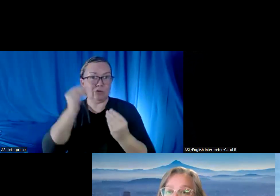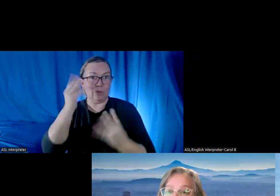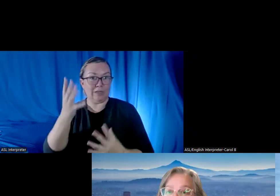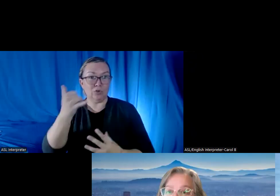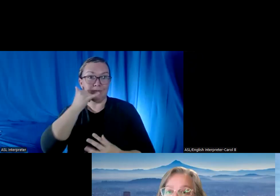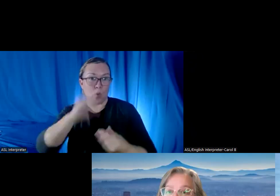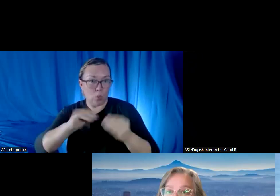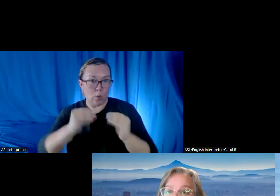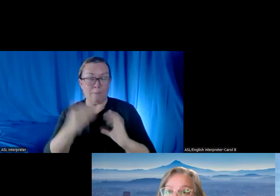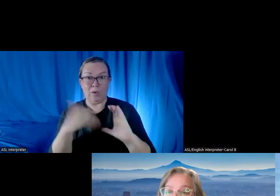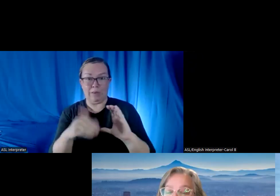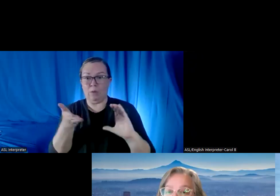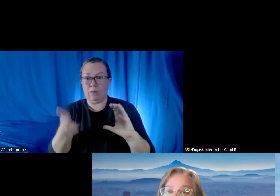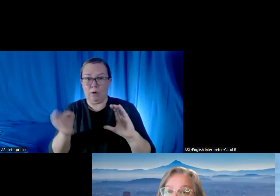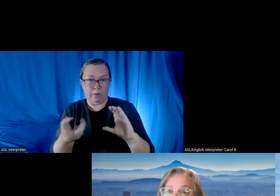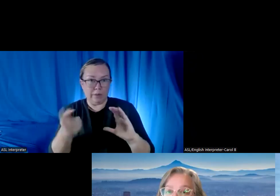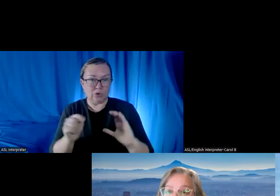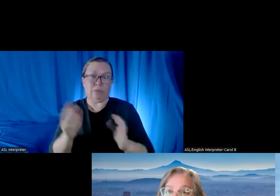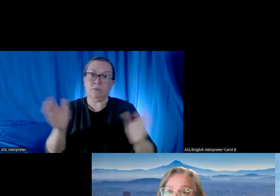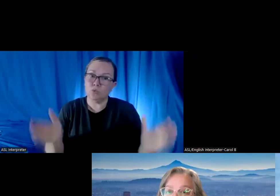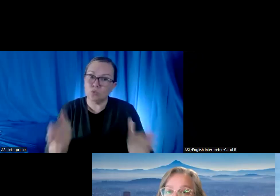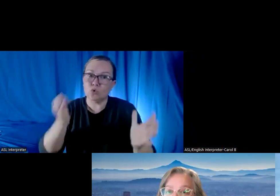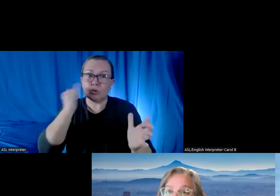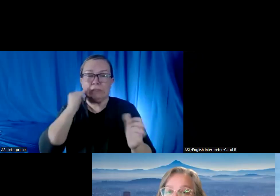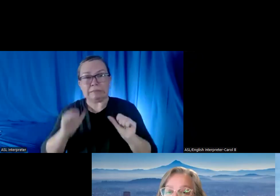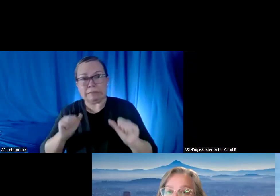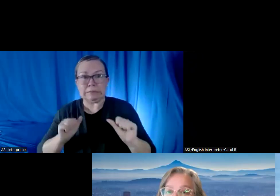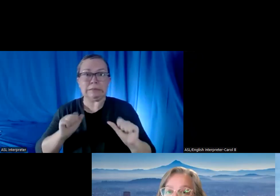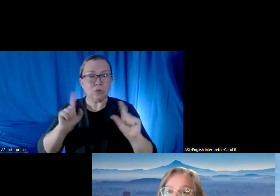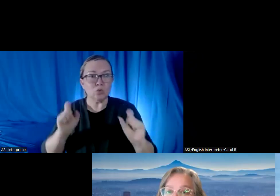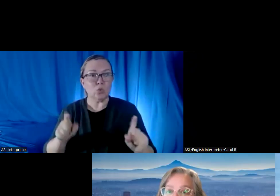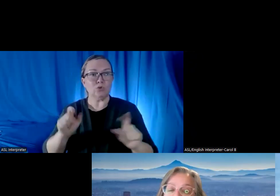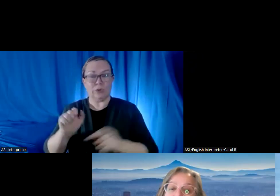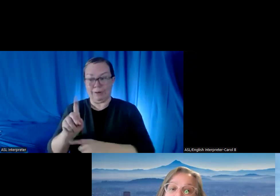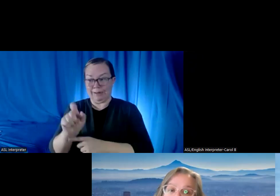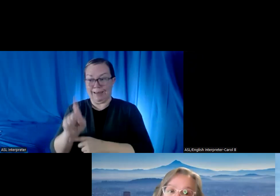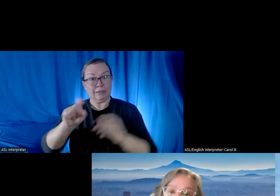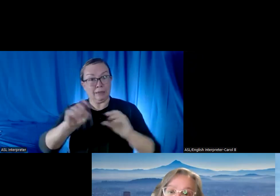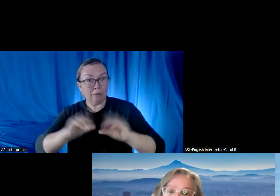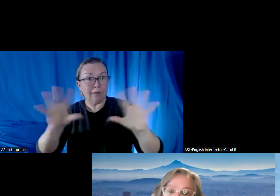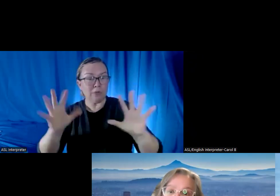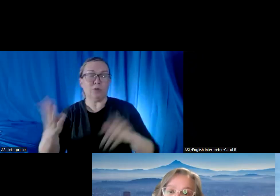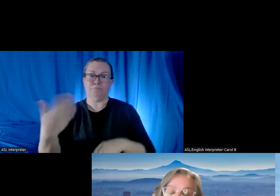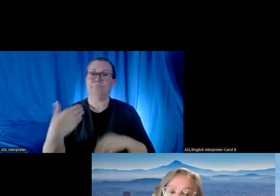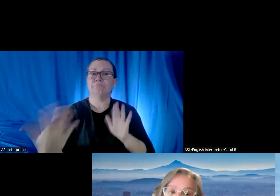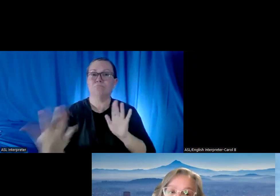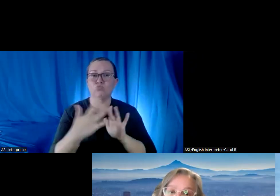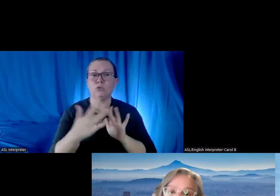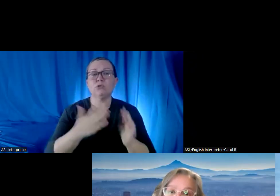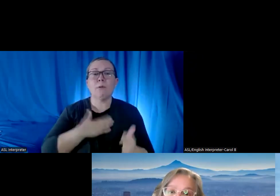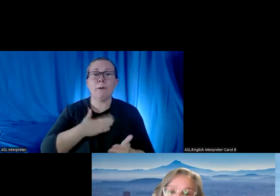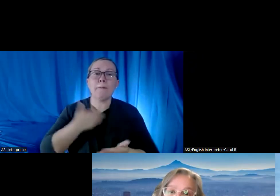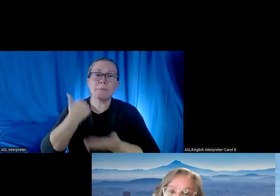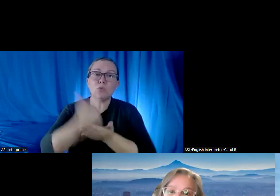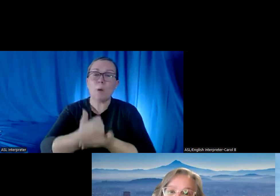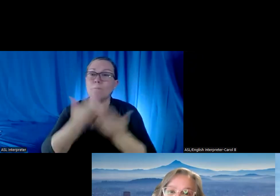email in the chat. And I encourage you, if you ever have questions about the ADA, if you need some clarification, to reach out. Happy to help out. Thank you